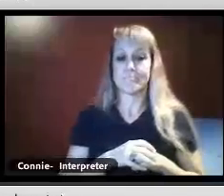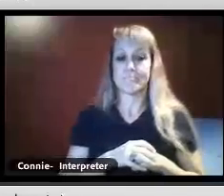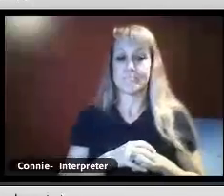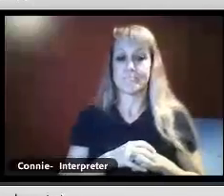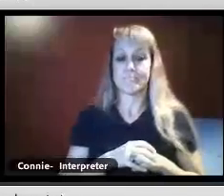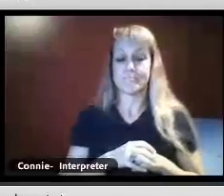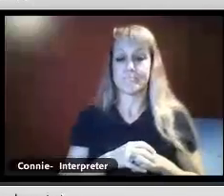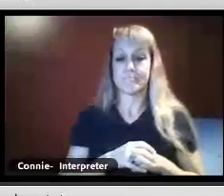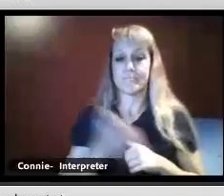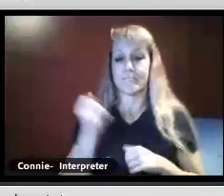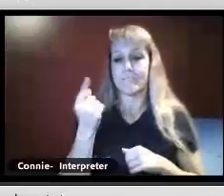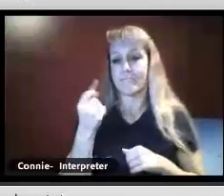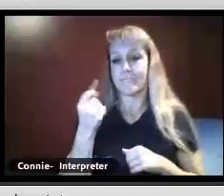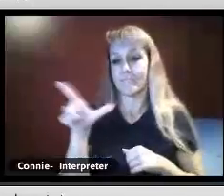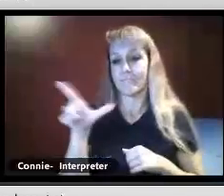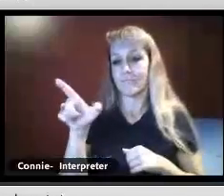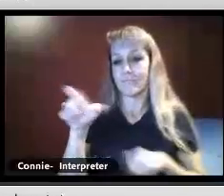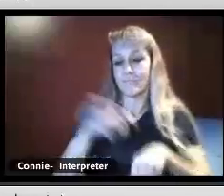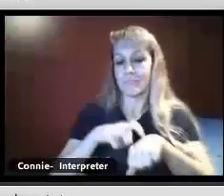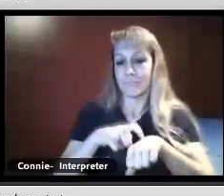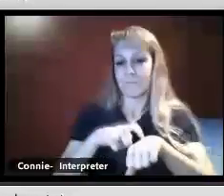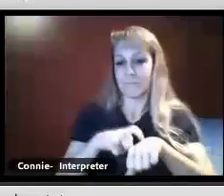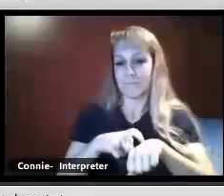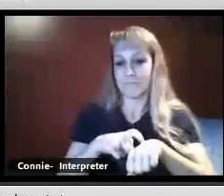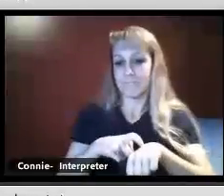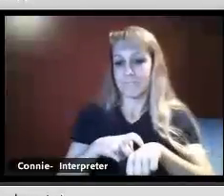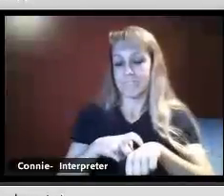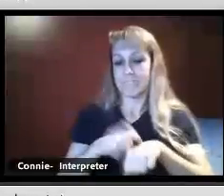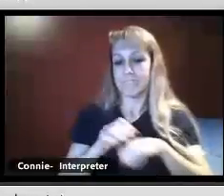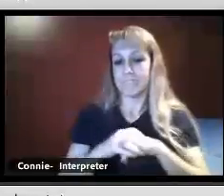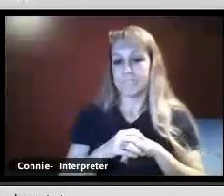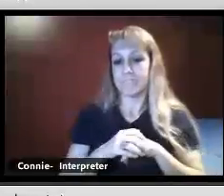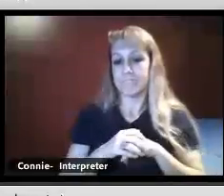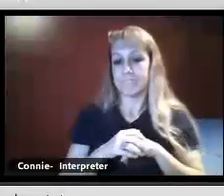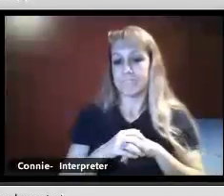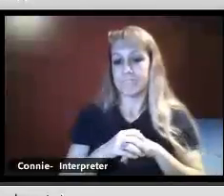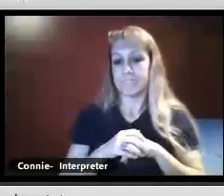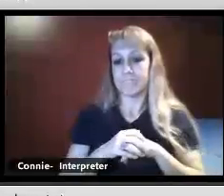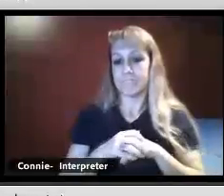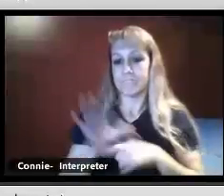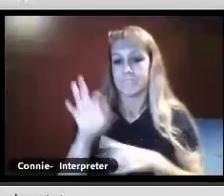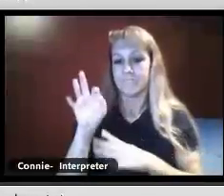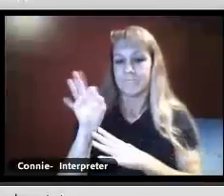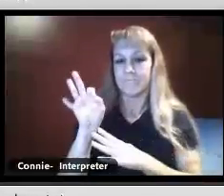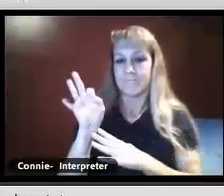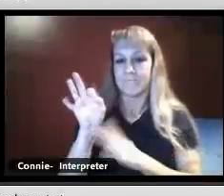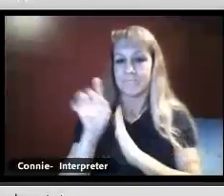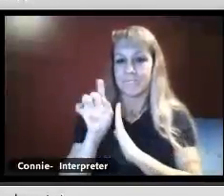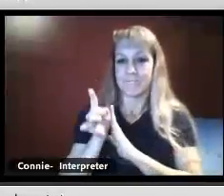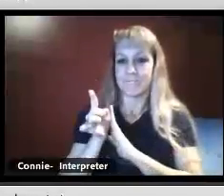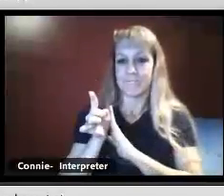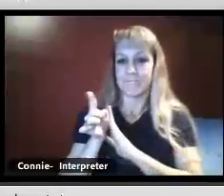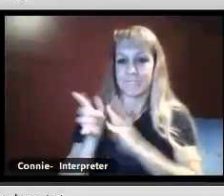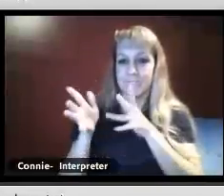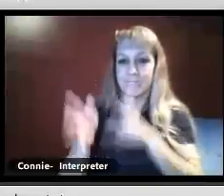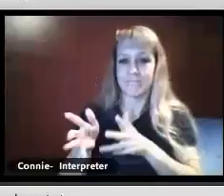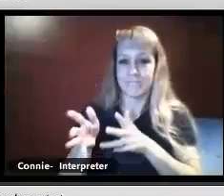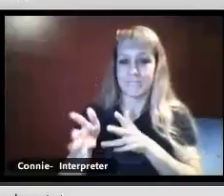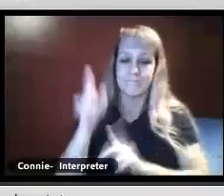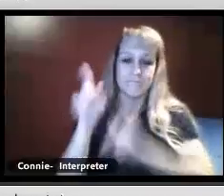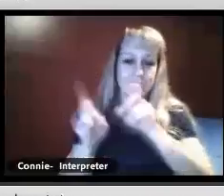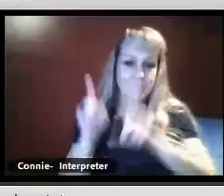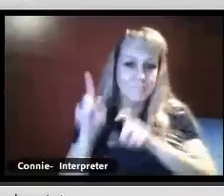I have 11:21. We have officially 9 minutes left for questions,